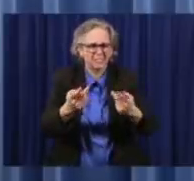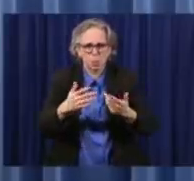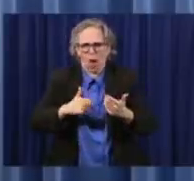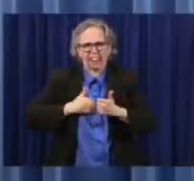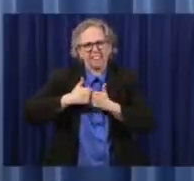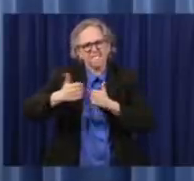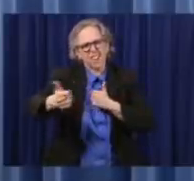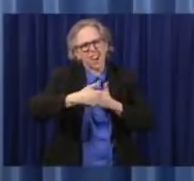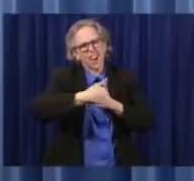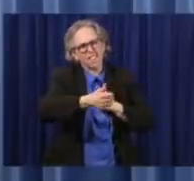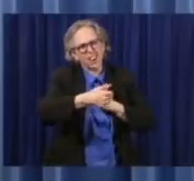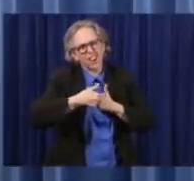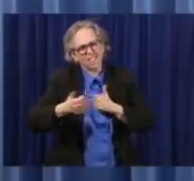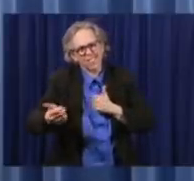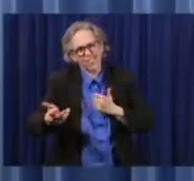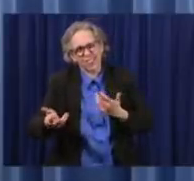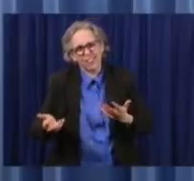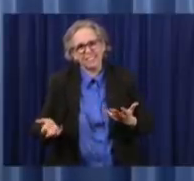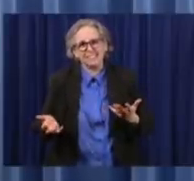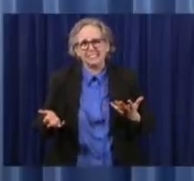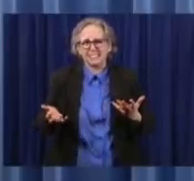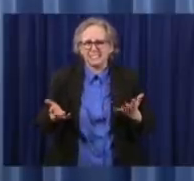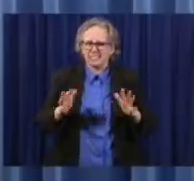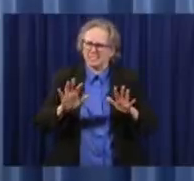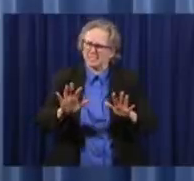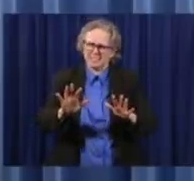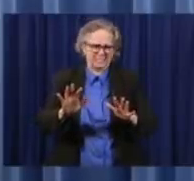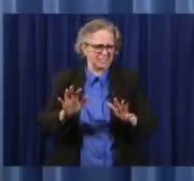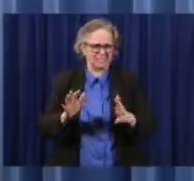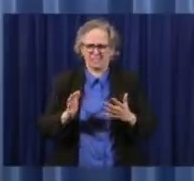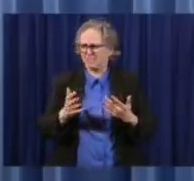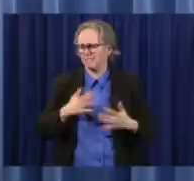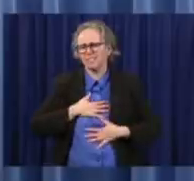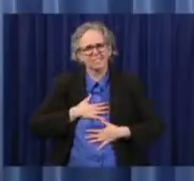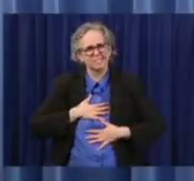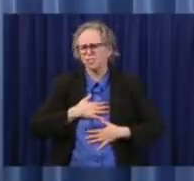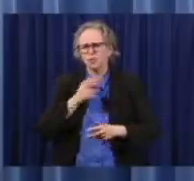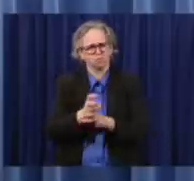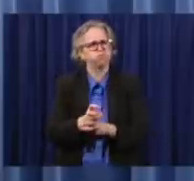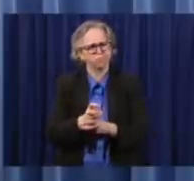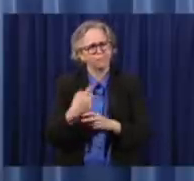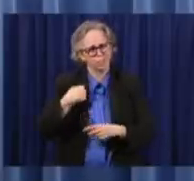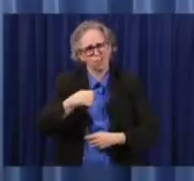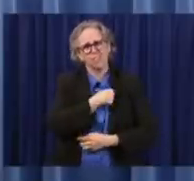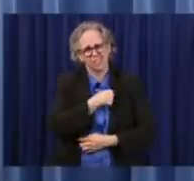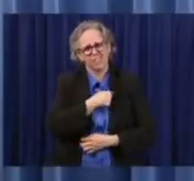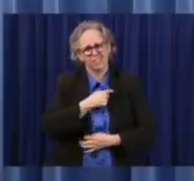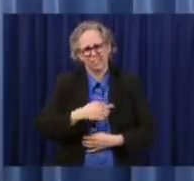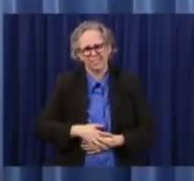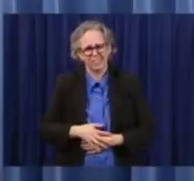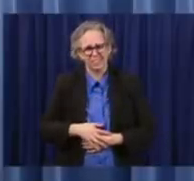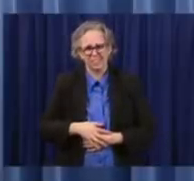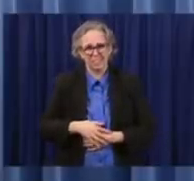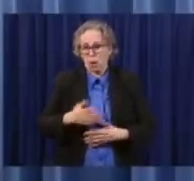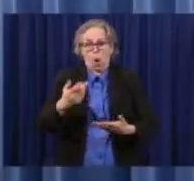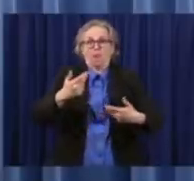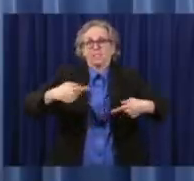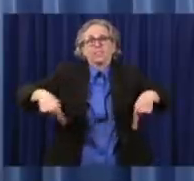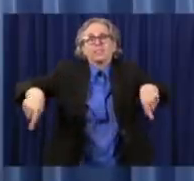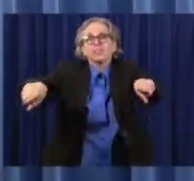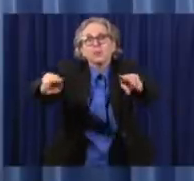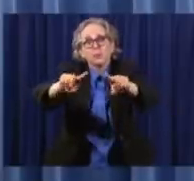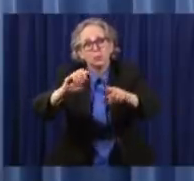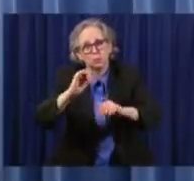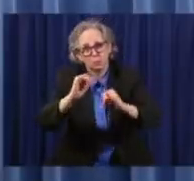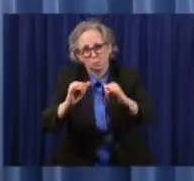away. This is not easy. It's not easy for any of us. But